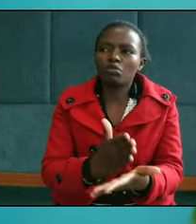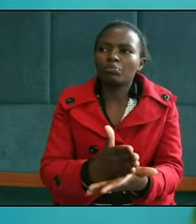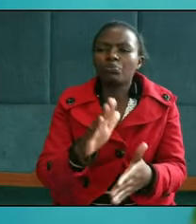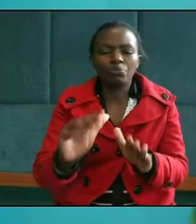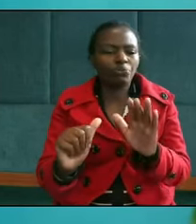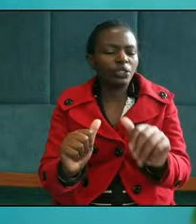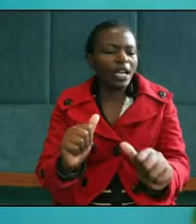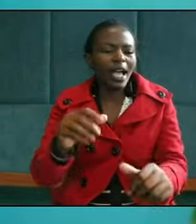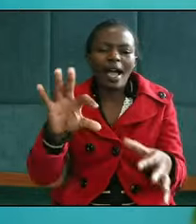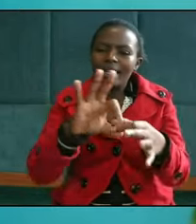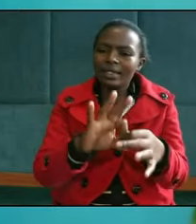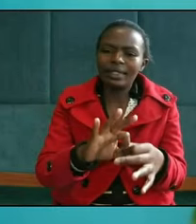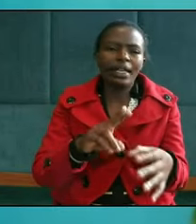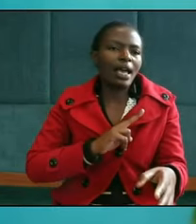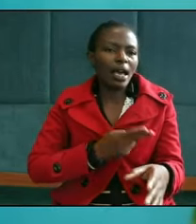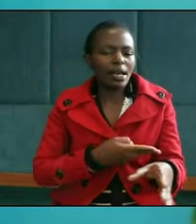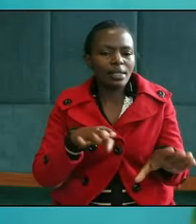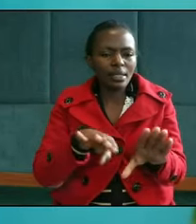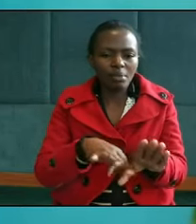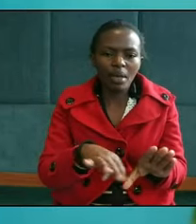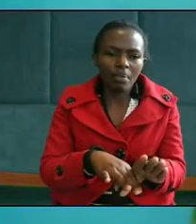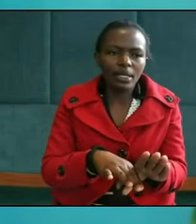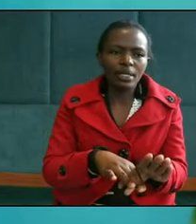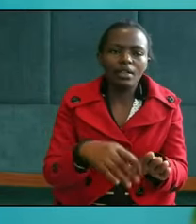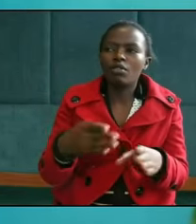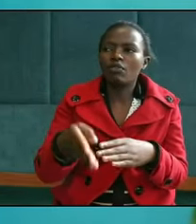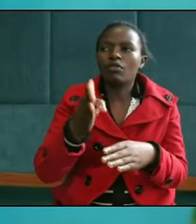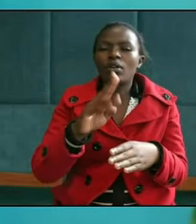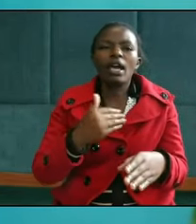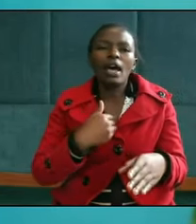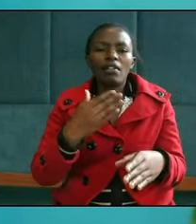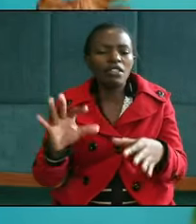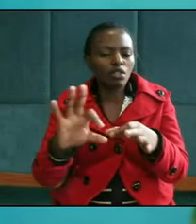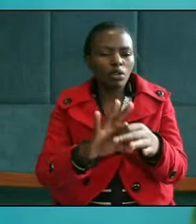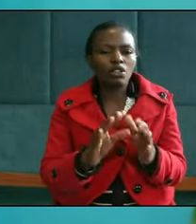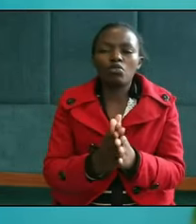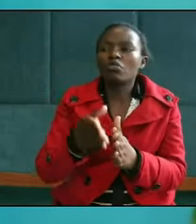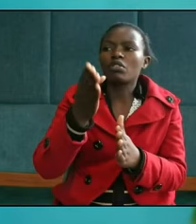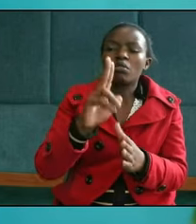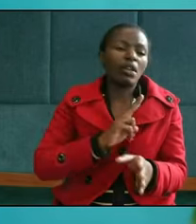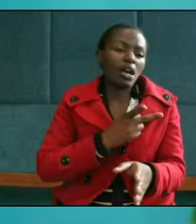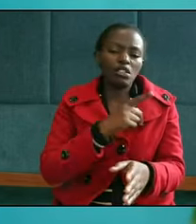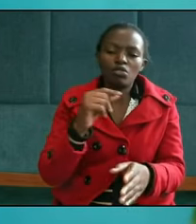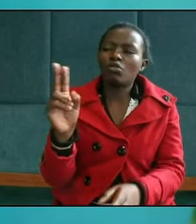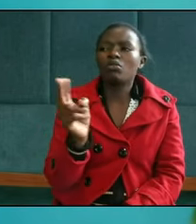as members of God's church today, unless we have a living connection with our God, we are not going